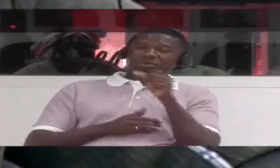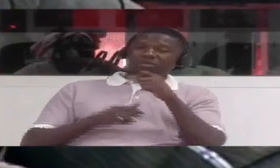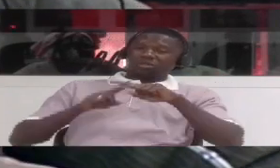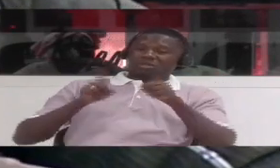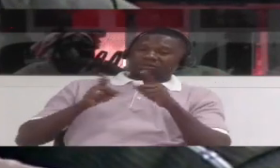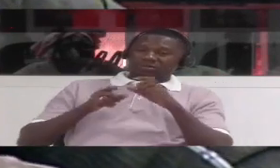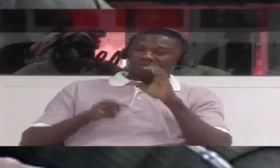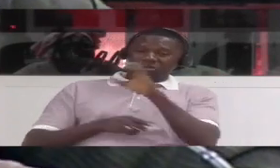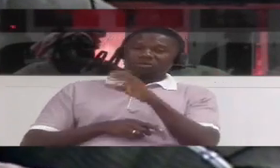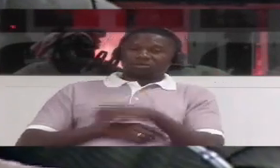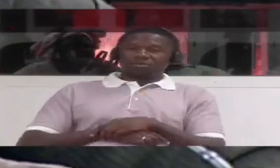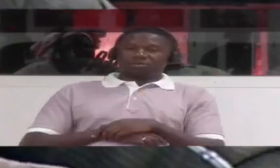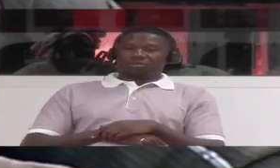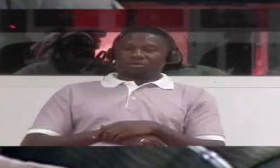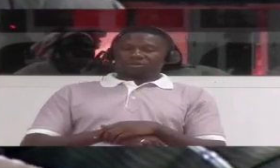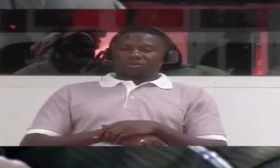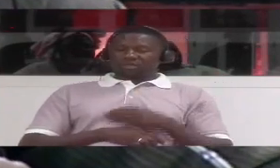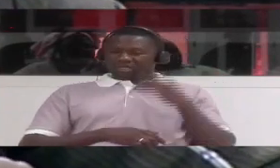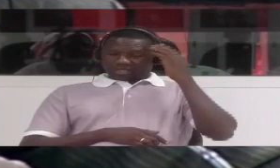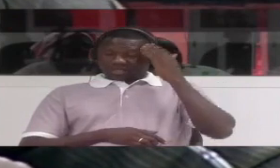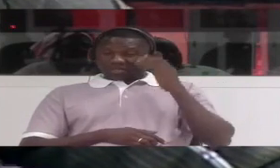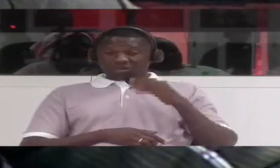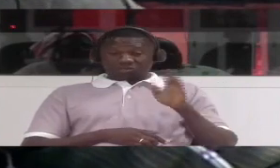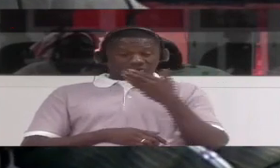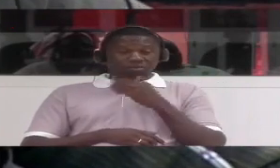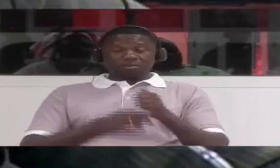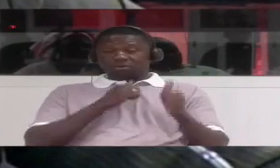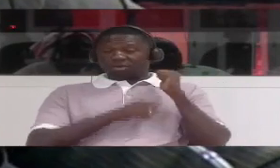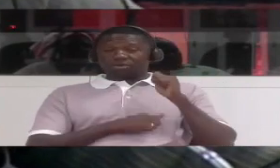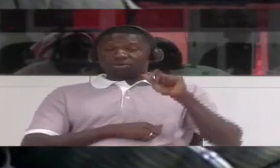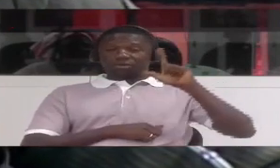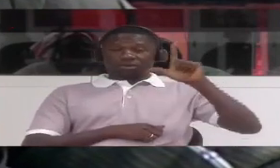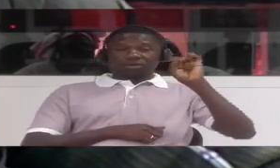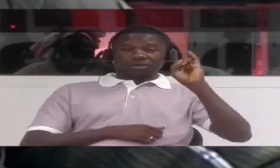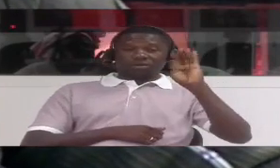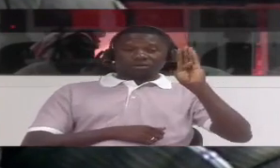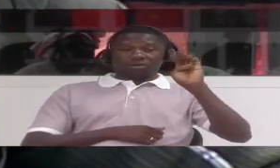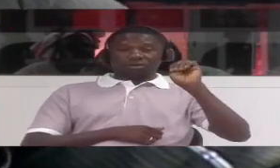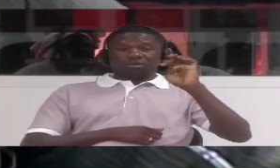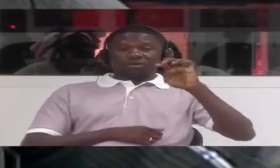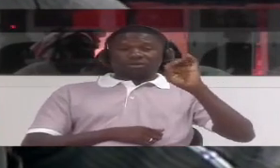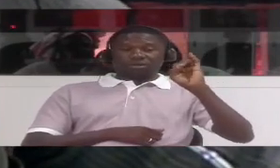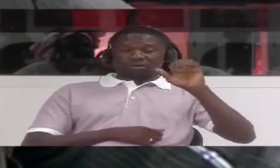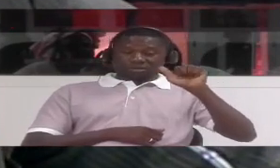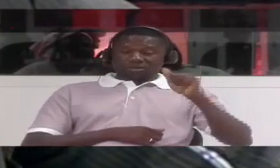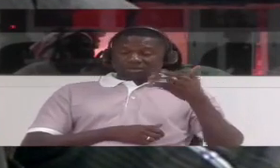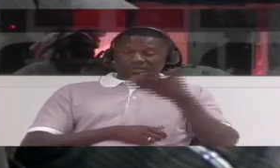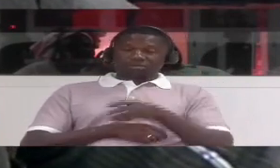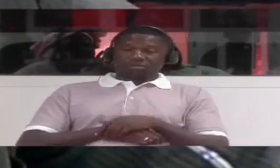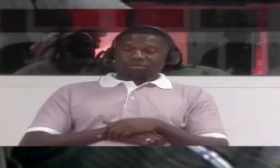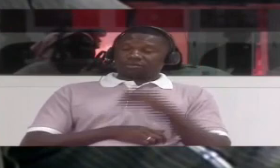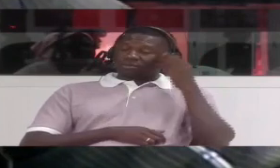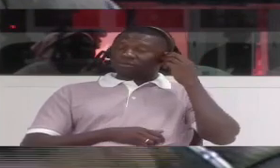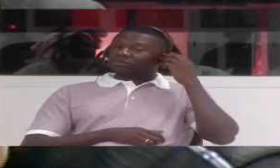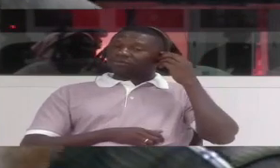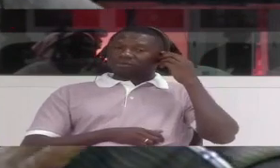I think he definitely went to Liberia first, because at the time, all what the junta understood his